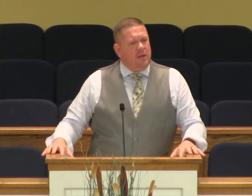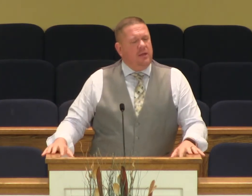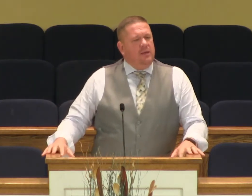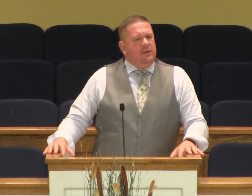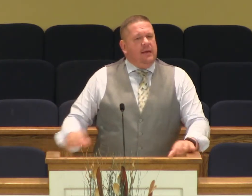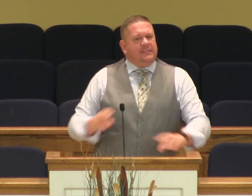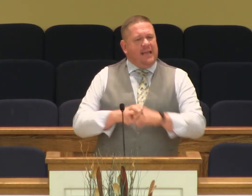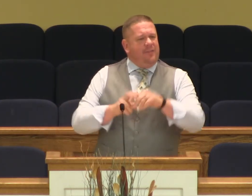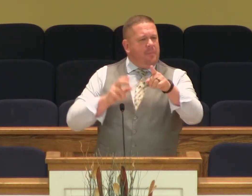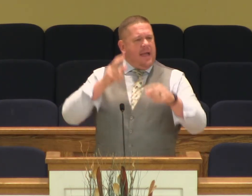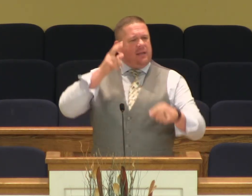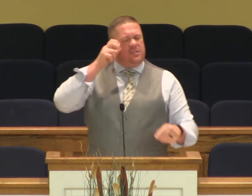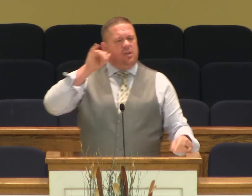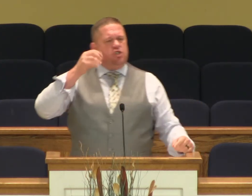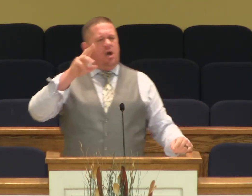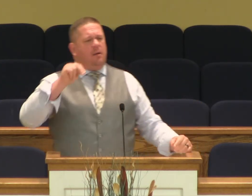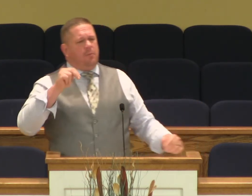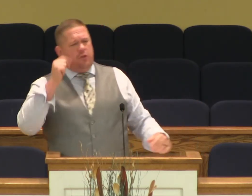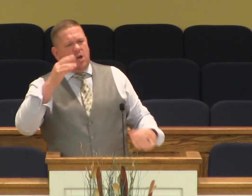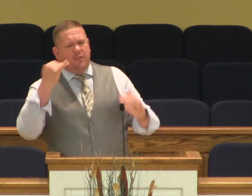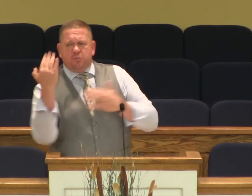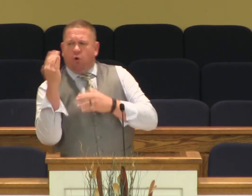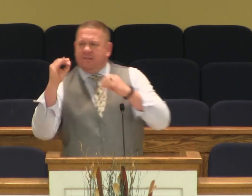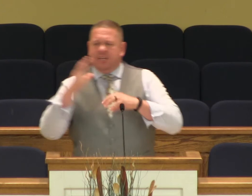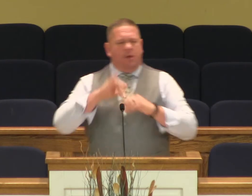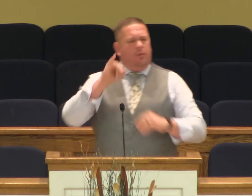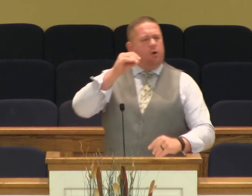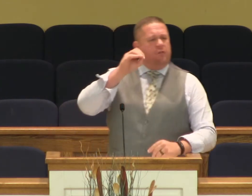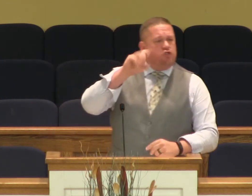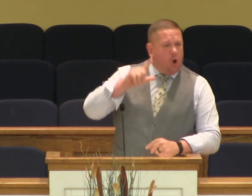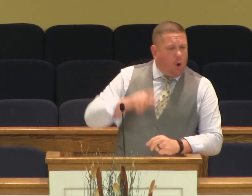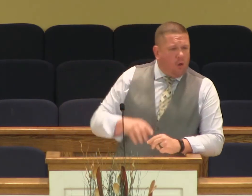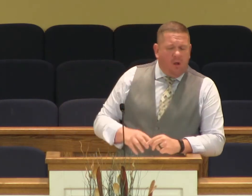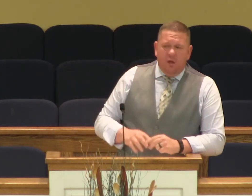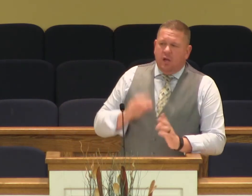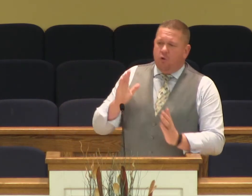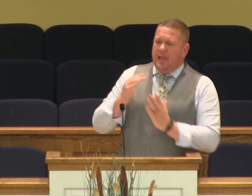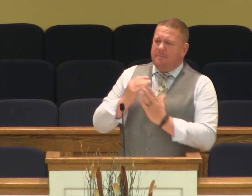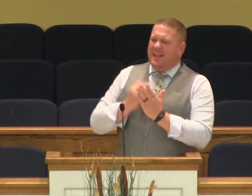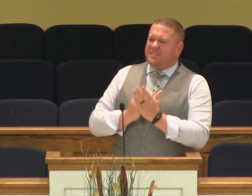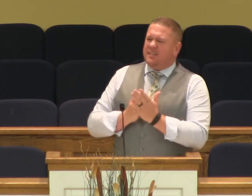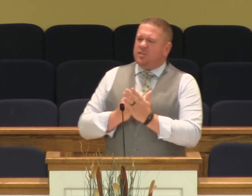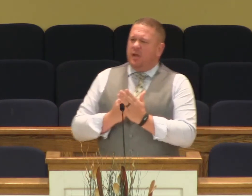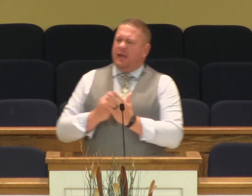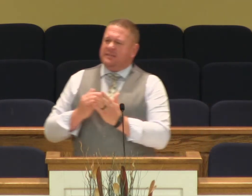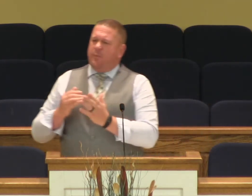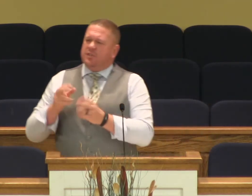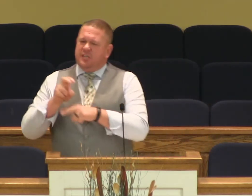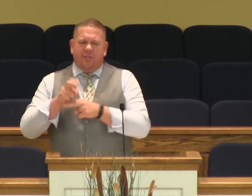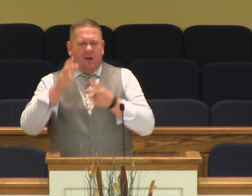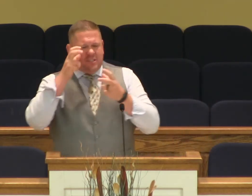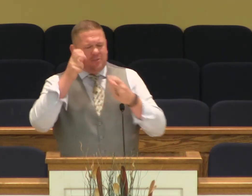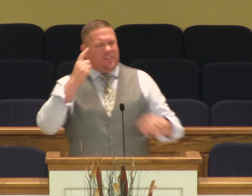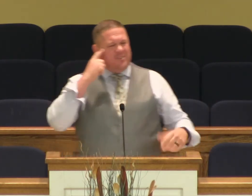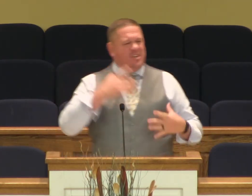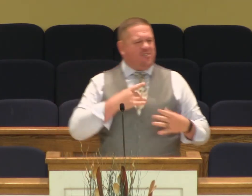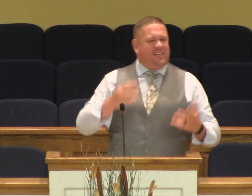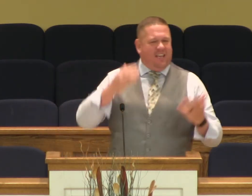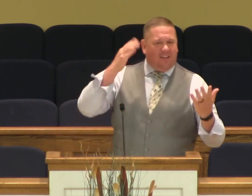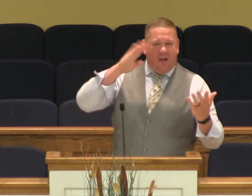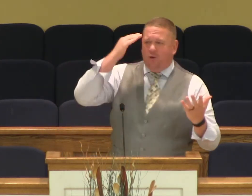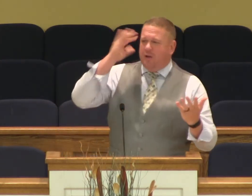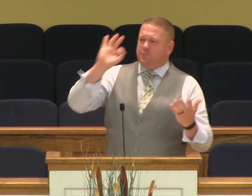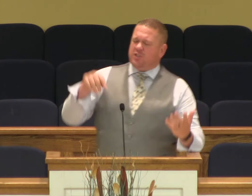down. I sat in the back and listened to Brother John this morning teach on the book of Joel. Great message. As I was sitting there listening to it, I thought it was